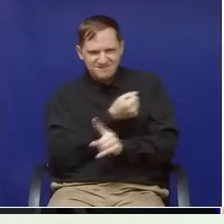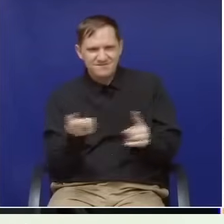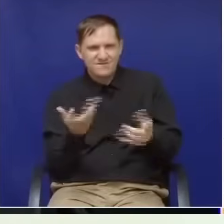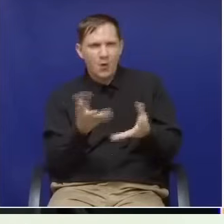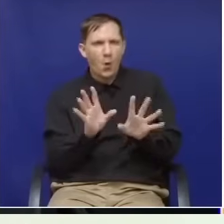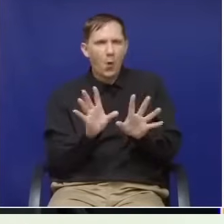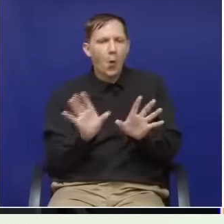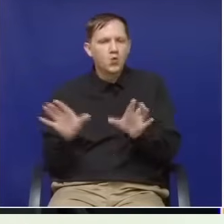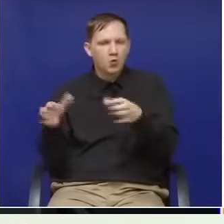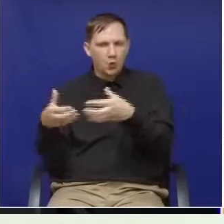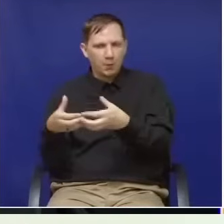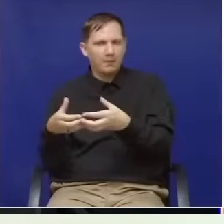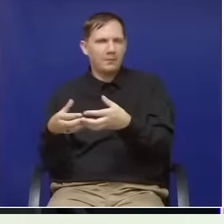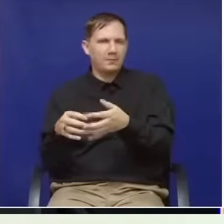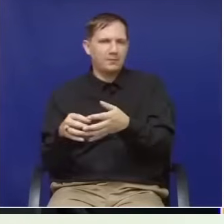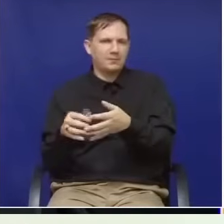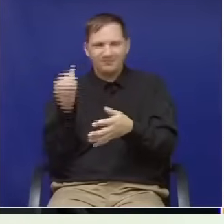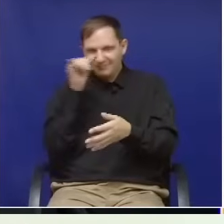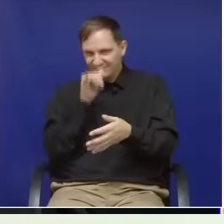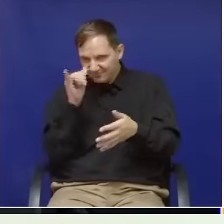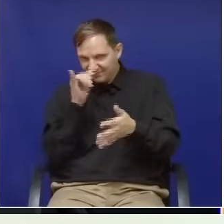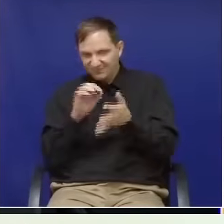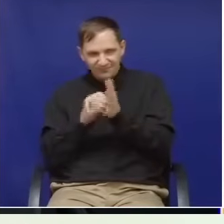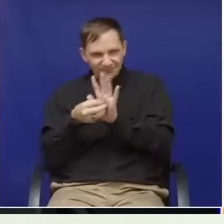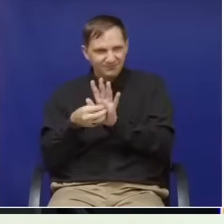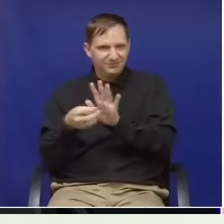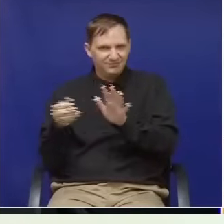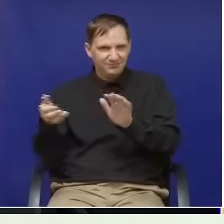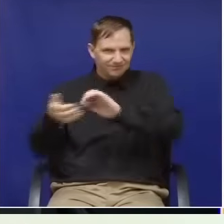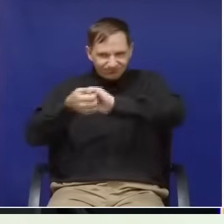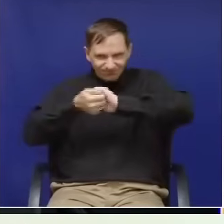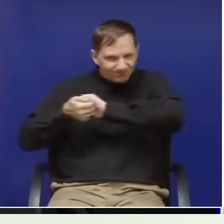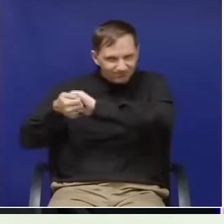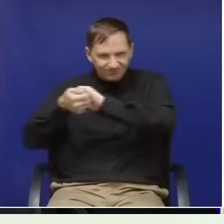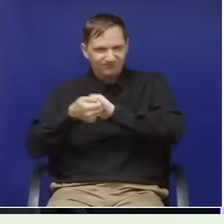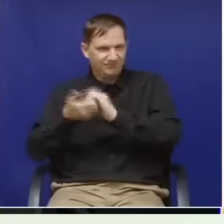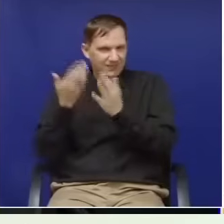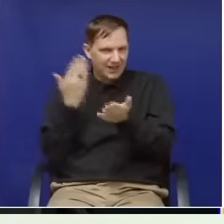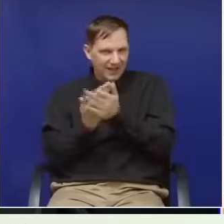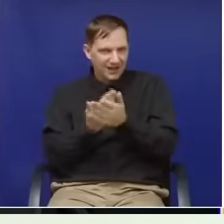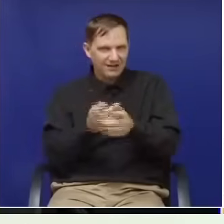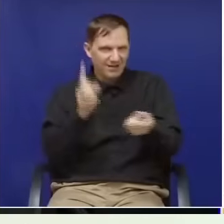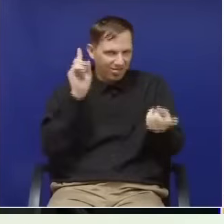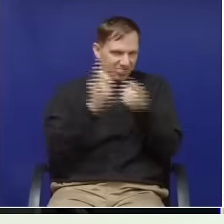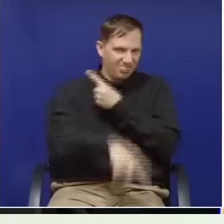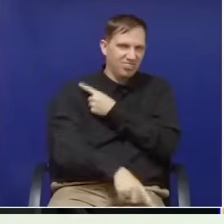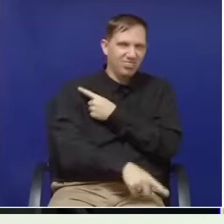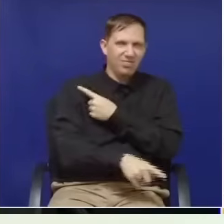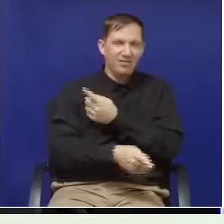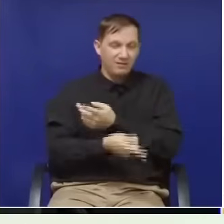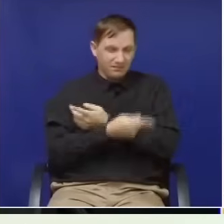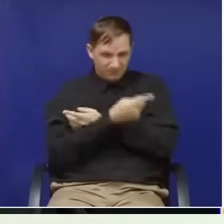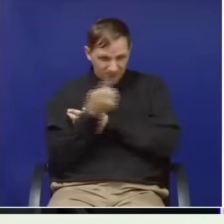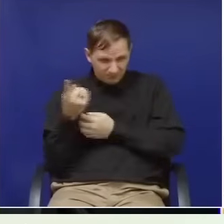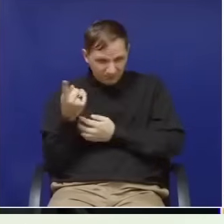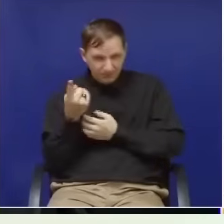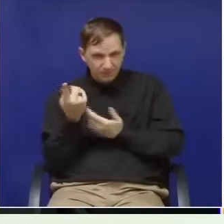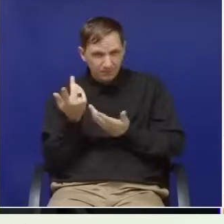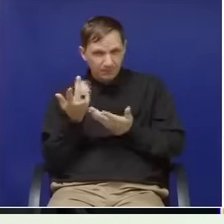networks? And if so, what preventative measures are being implemented? Thank